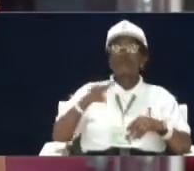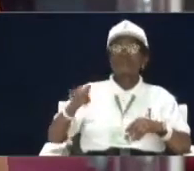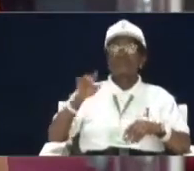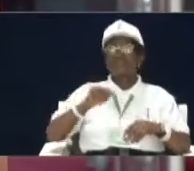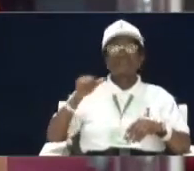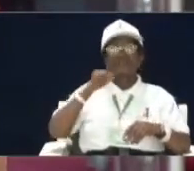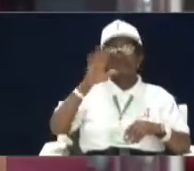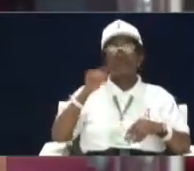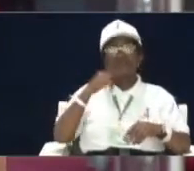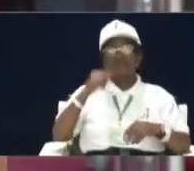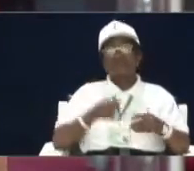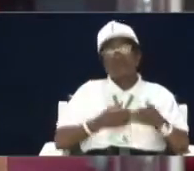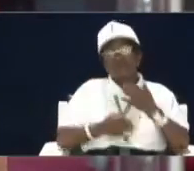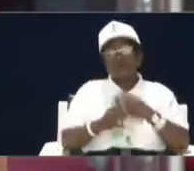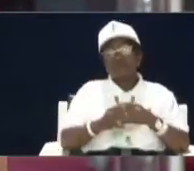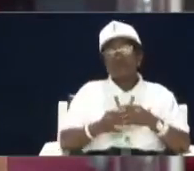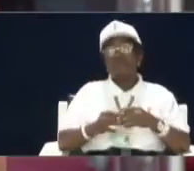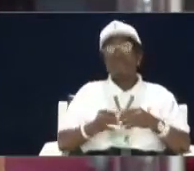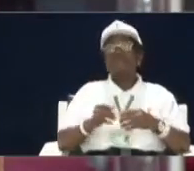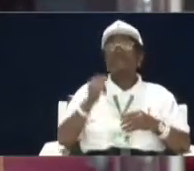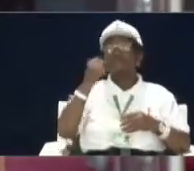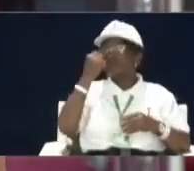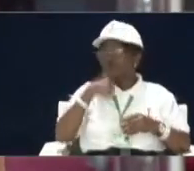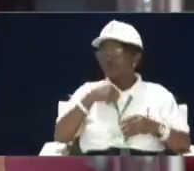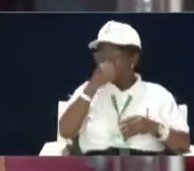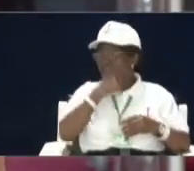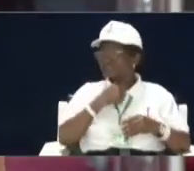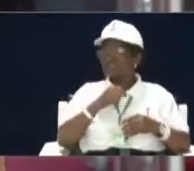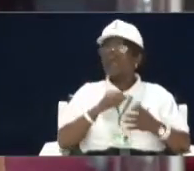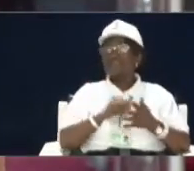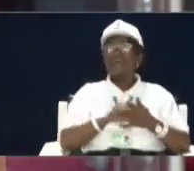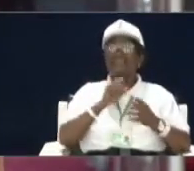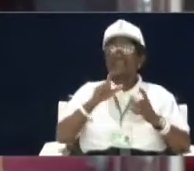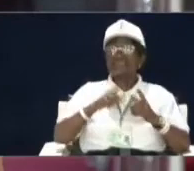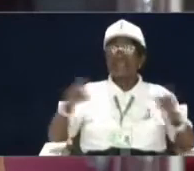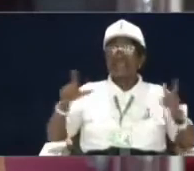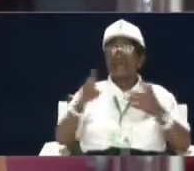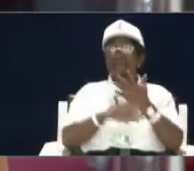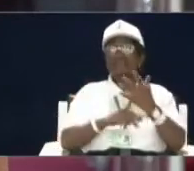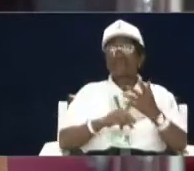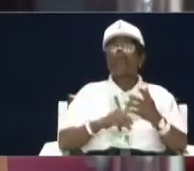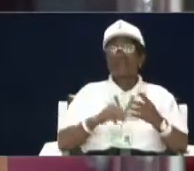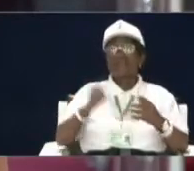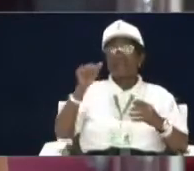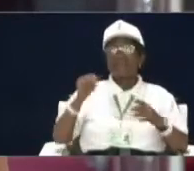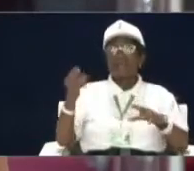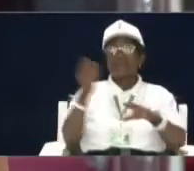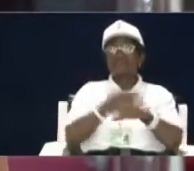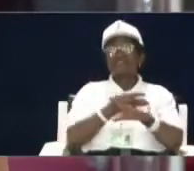gave birth to a set of twins. That's an enlargement by multiplication.